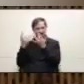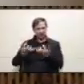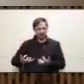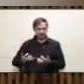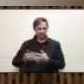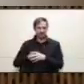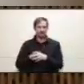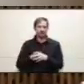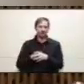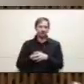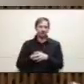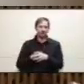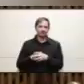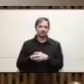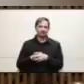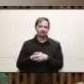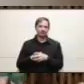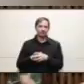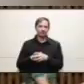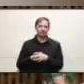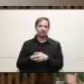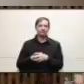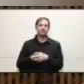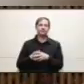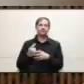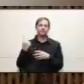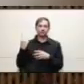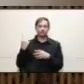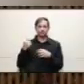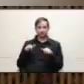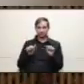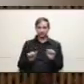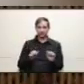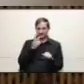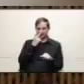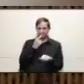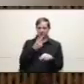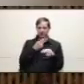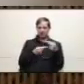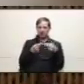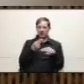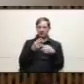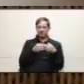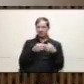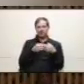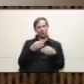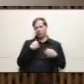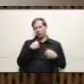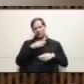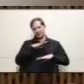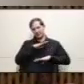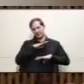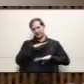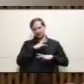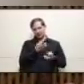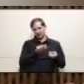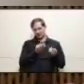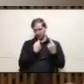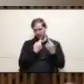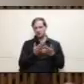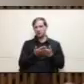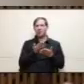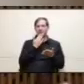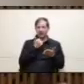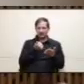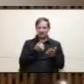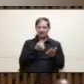Now, I think what we will do, because we can see that the honorable member is not quite happy with the response, can you please submit a